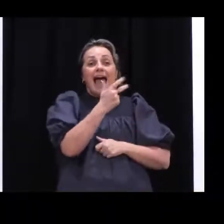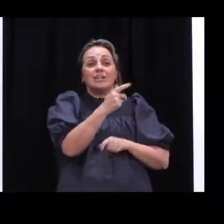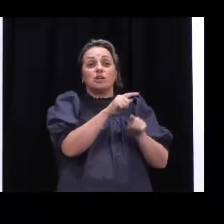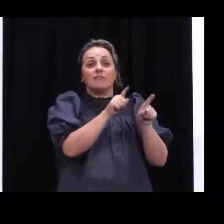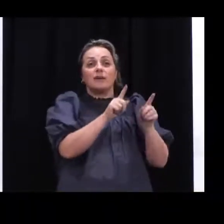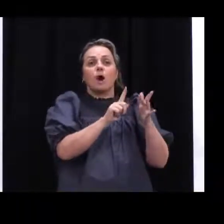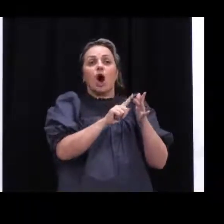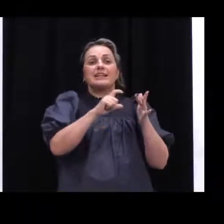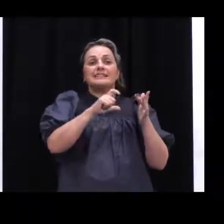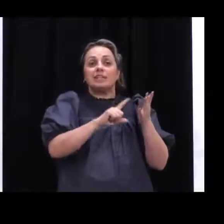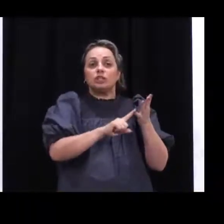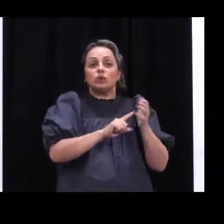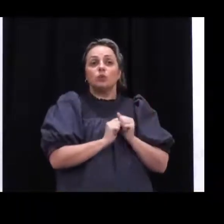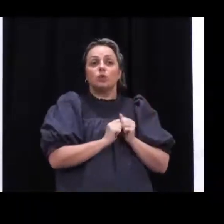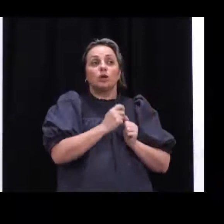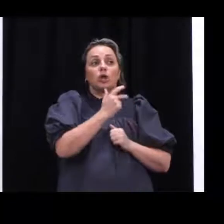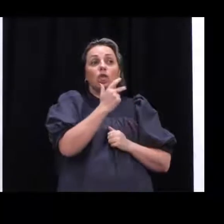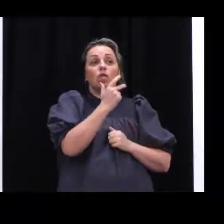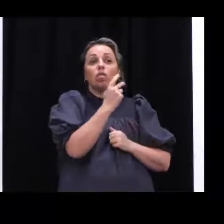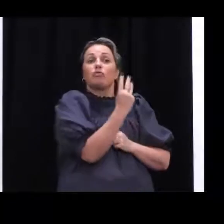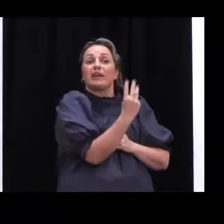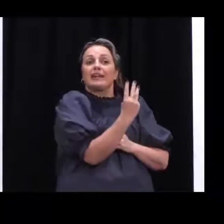and 3 are currently ventilated.